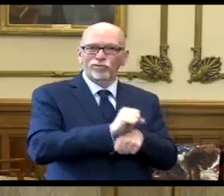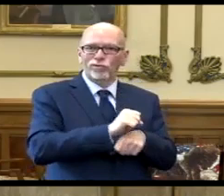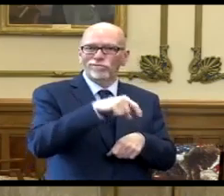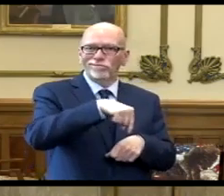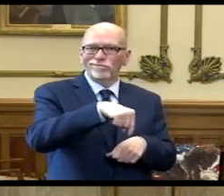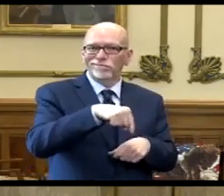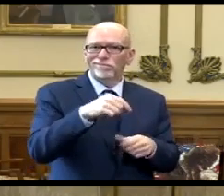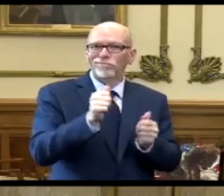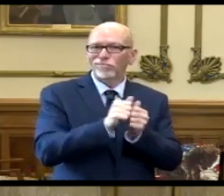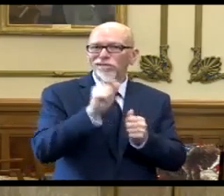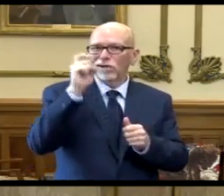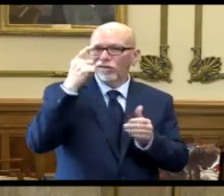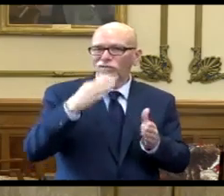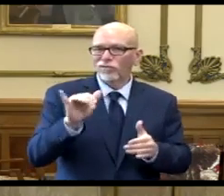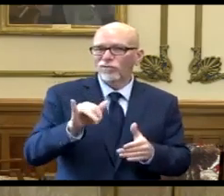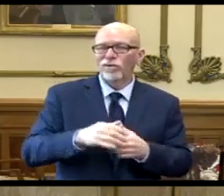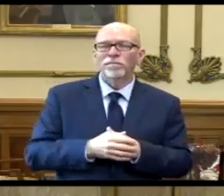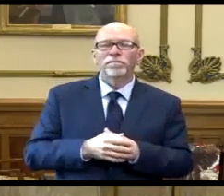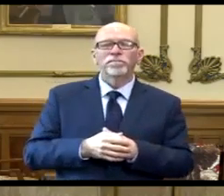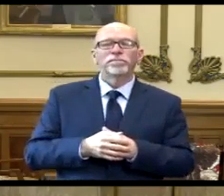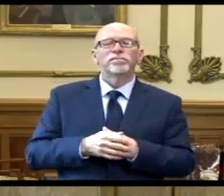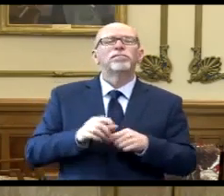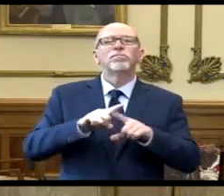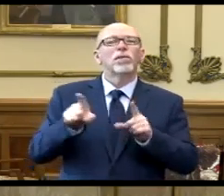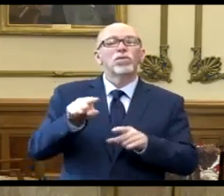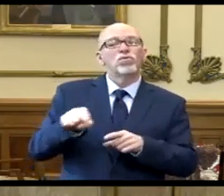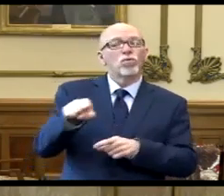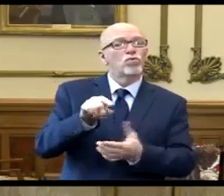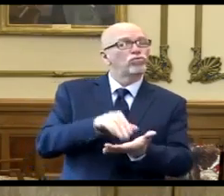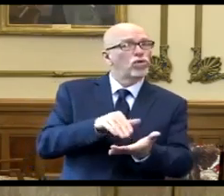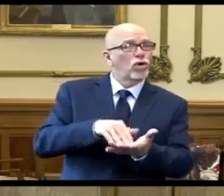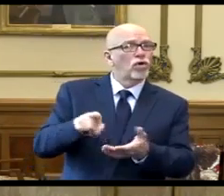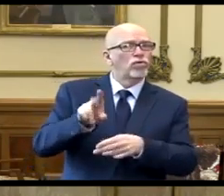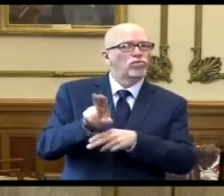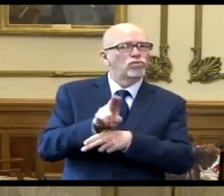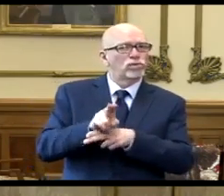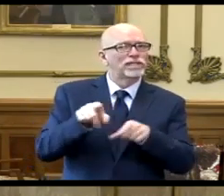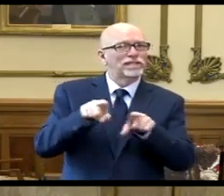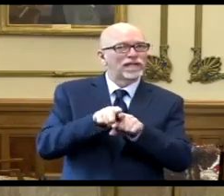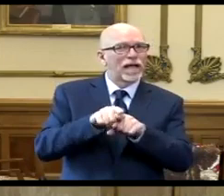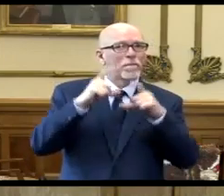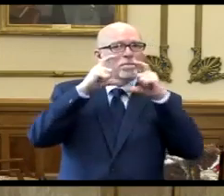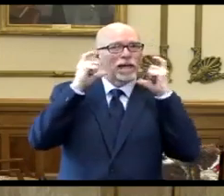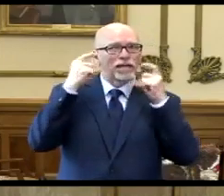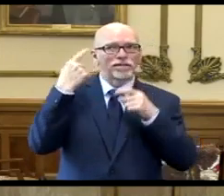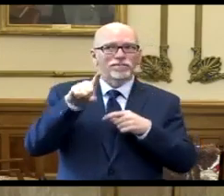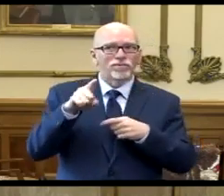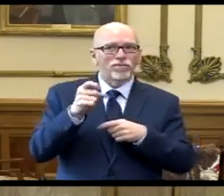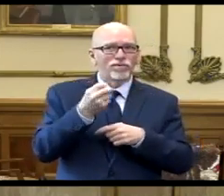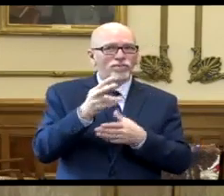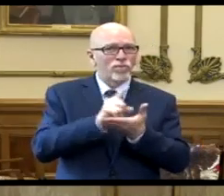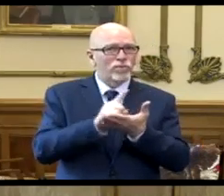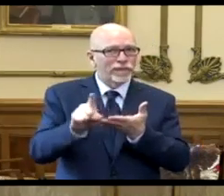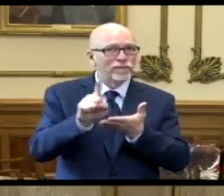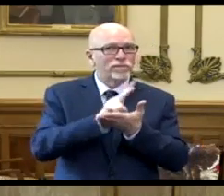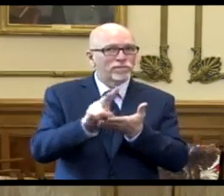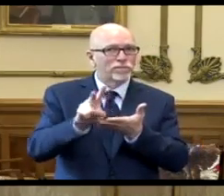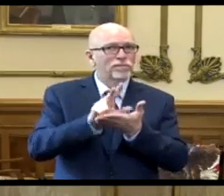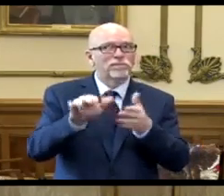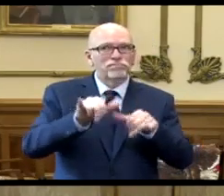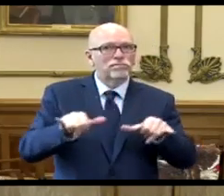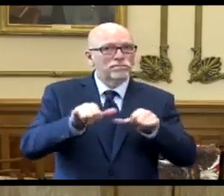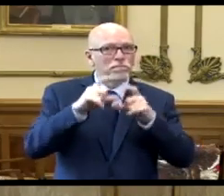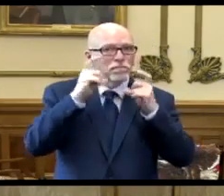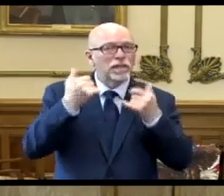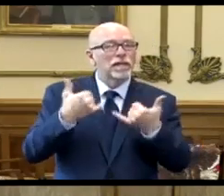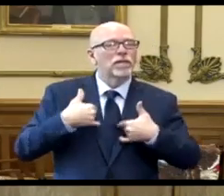governor on our daily presser. But those physicians have been using that same mask for a number of weeks at a time. I'm thrilled